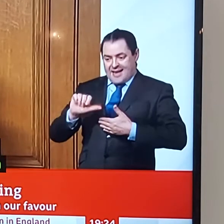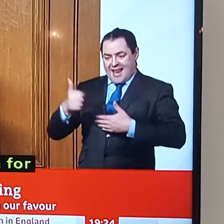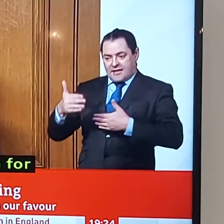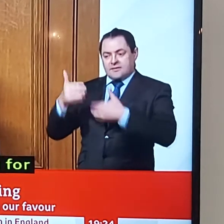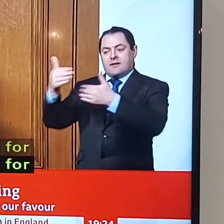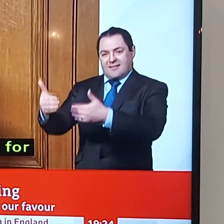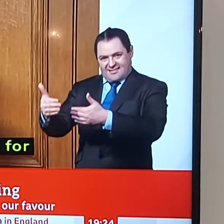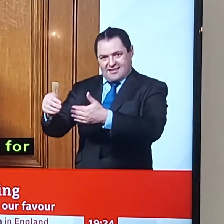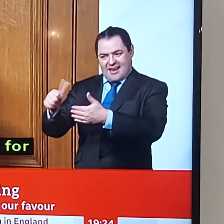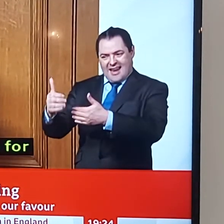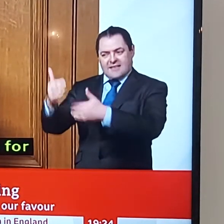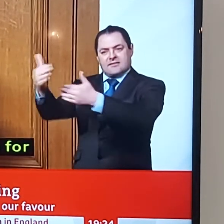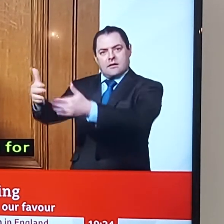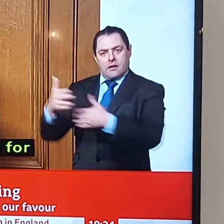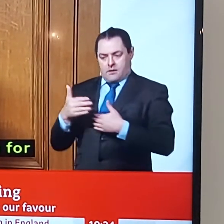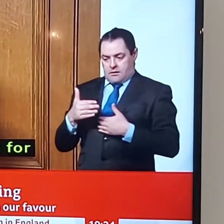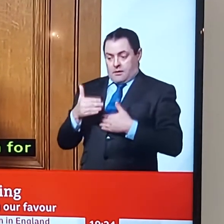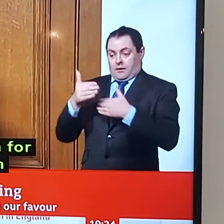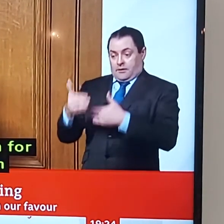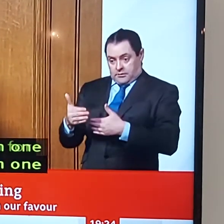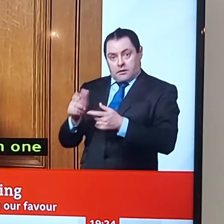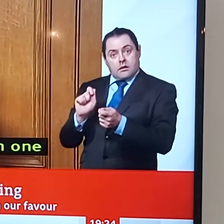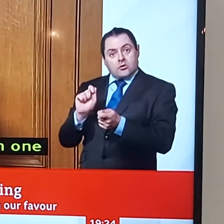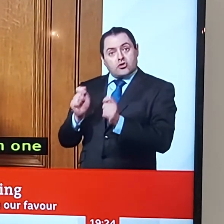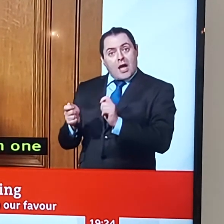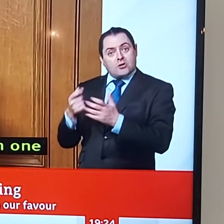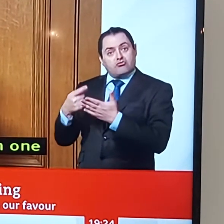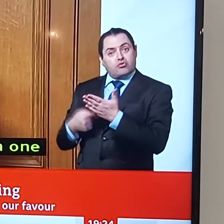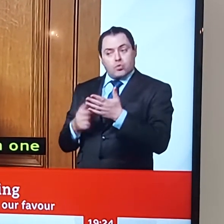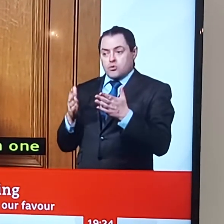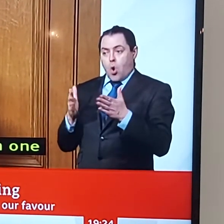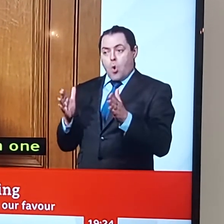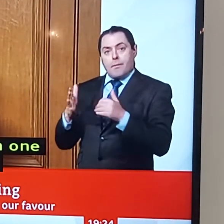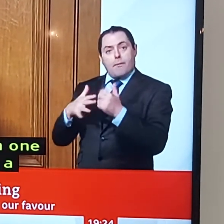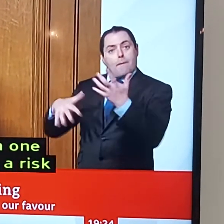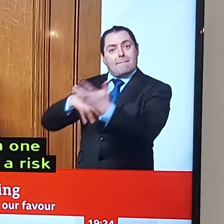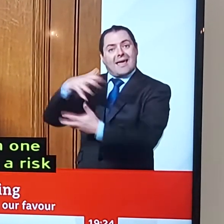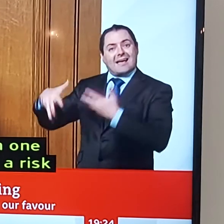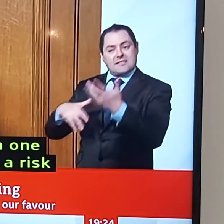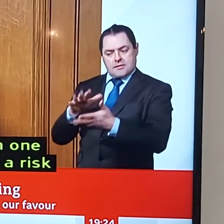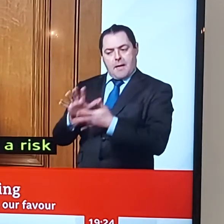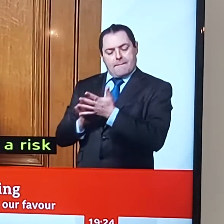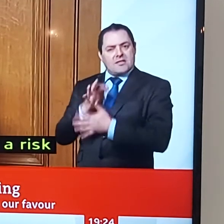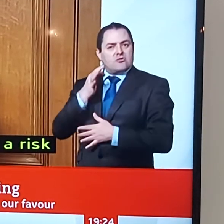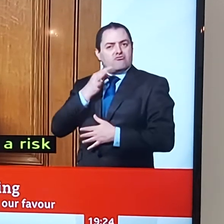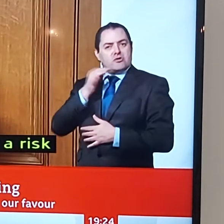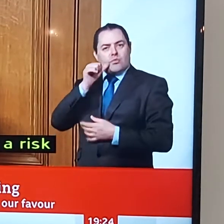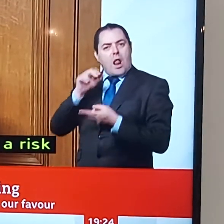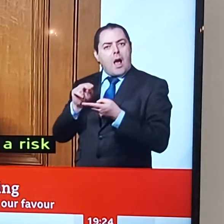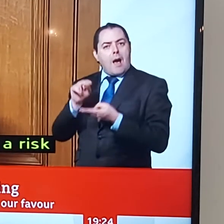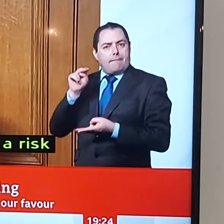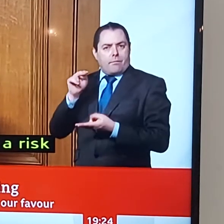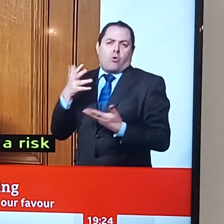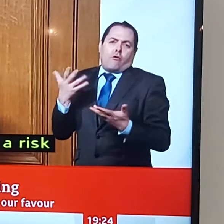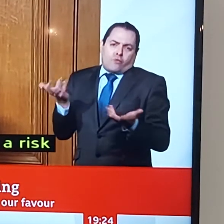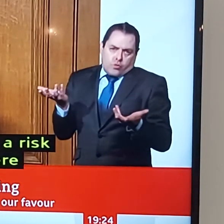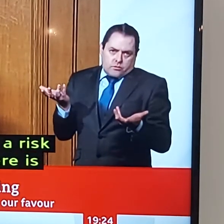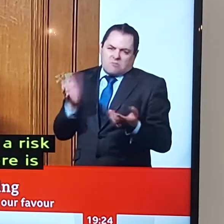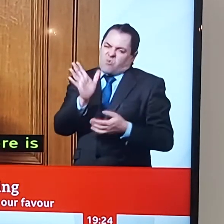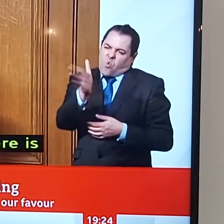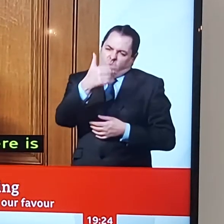risk which is an accepted risk. There is a risk to this, and everybody in the country, I'm sure, understands this. And what we want to do is,